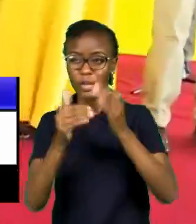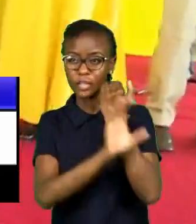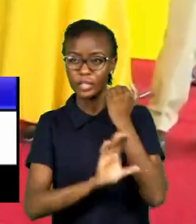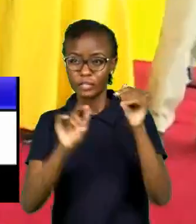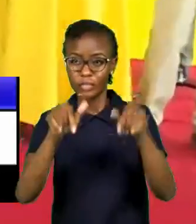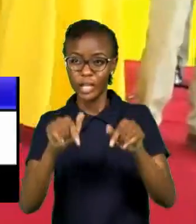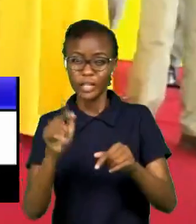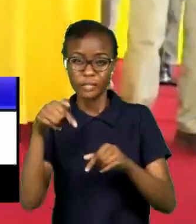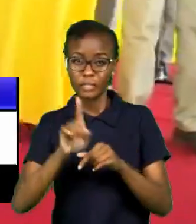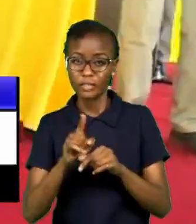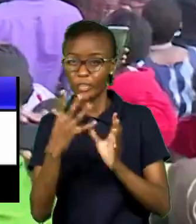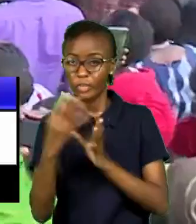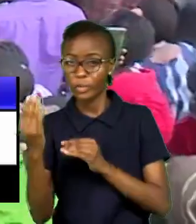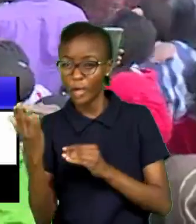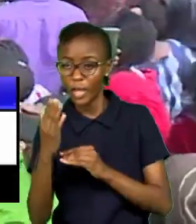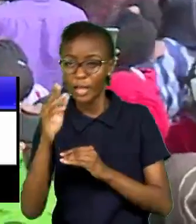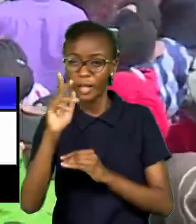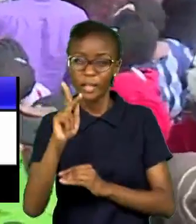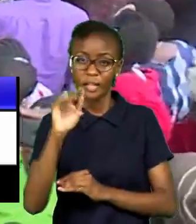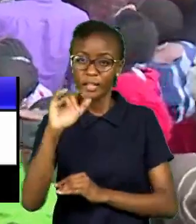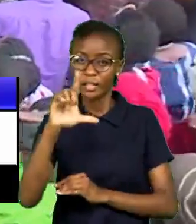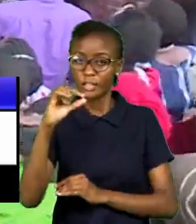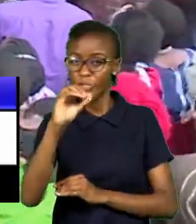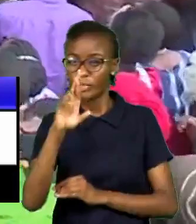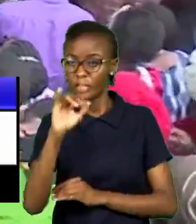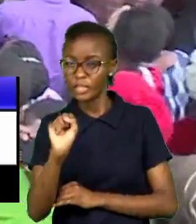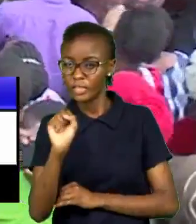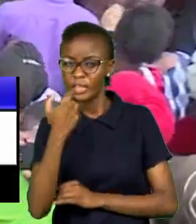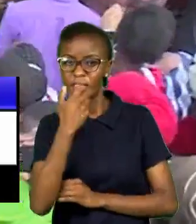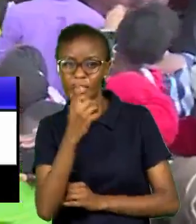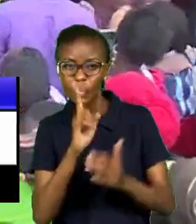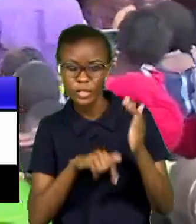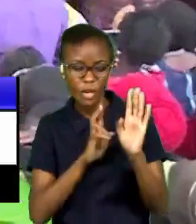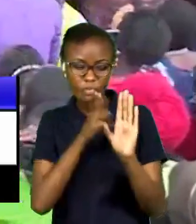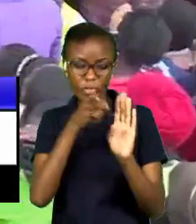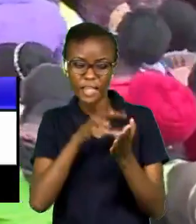Brigade covered the air in Kilgoris. Hawa wadosi wanasema hata bei ya mafuta imeenda juu.